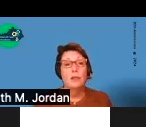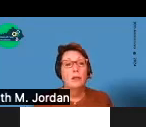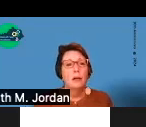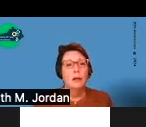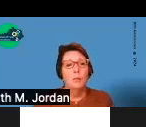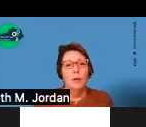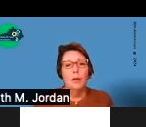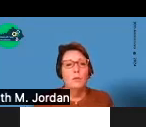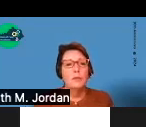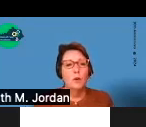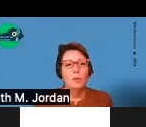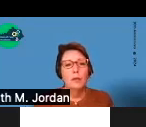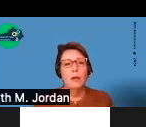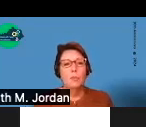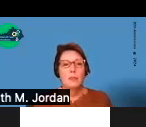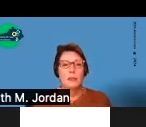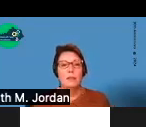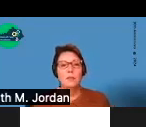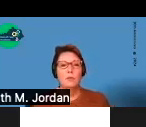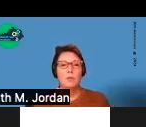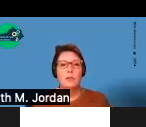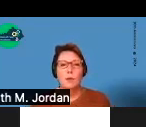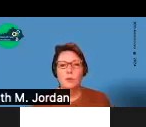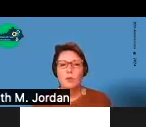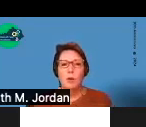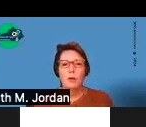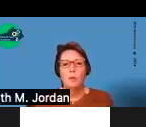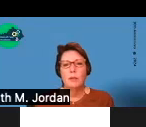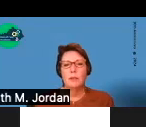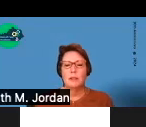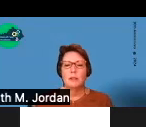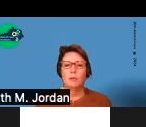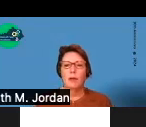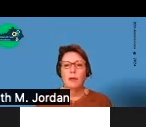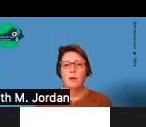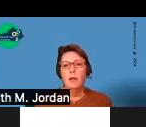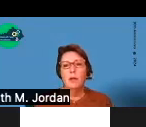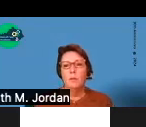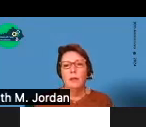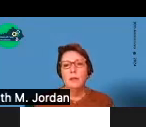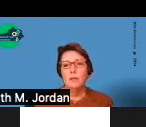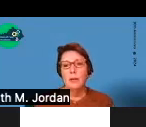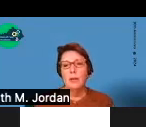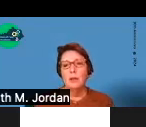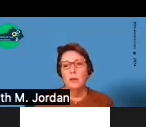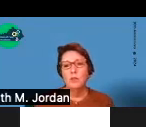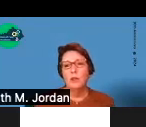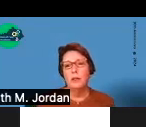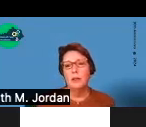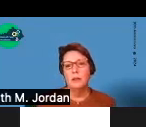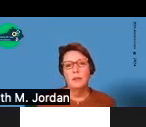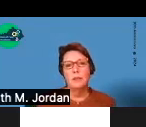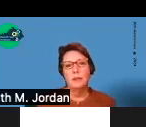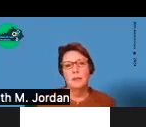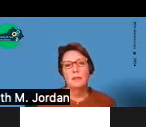populations. Among those are building competencies to address racial trauma within the system of care. Because training, coaching,